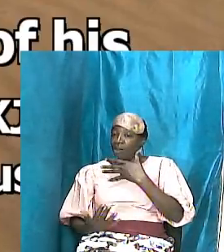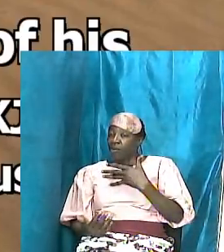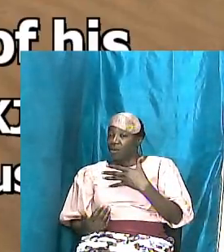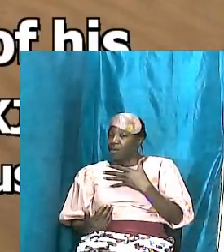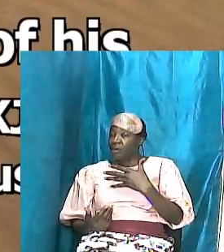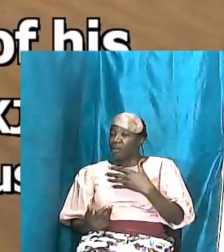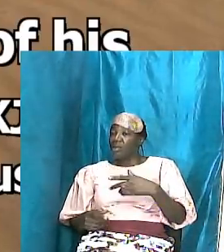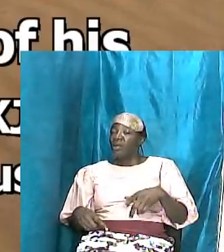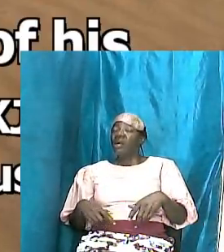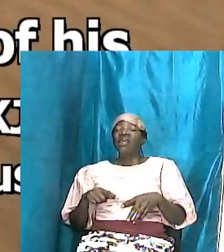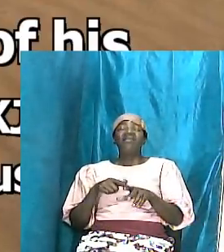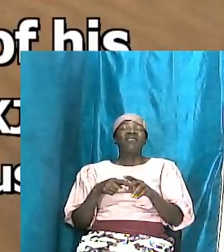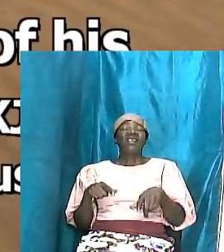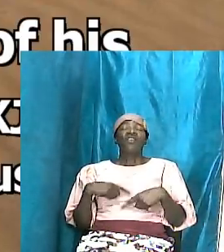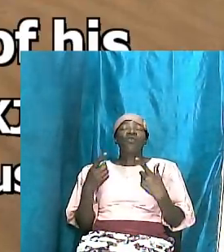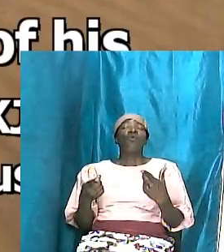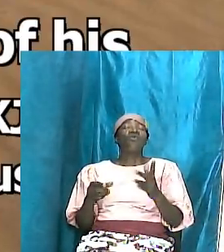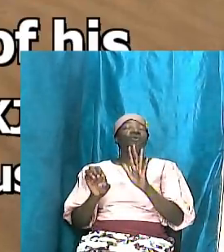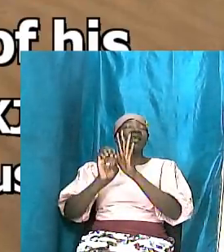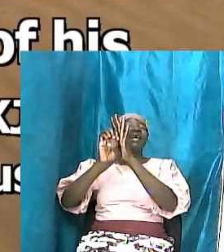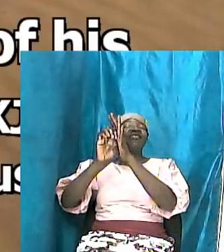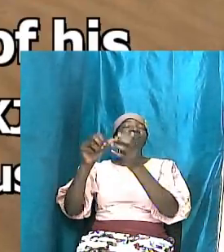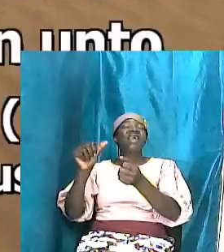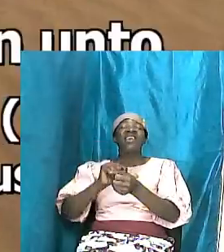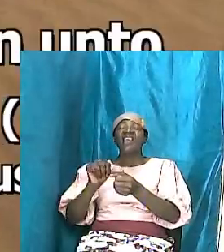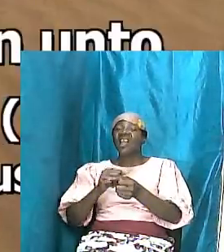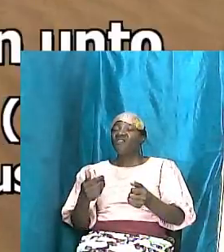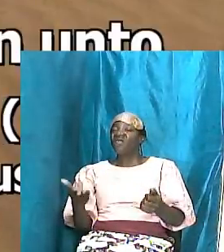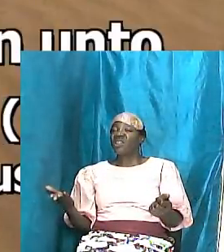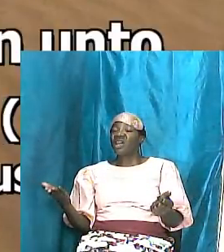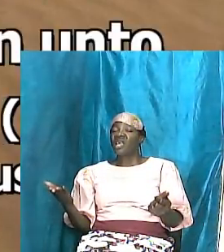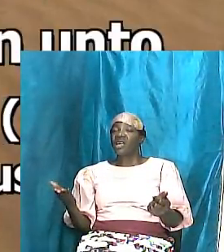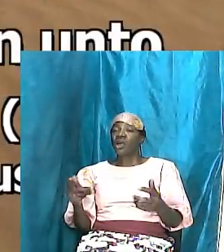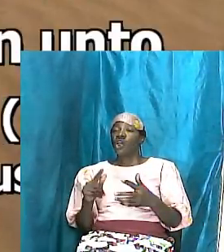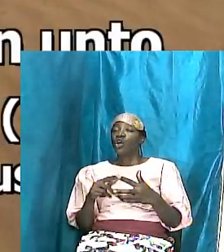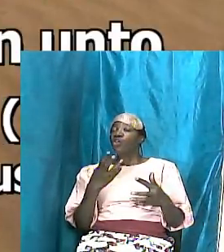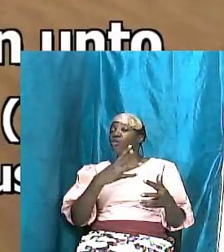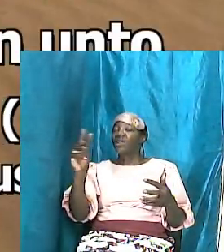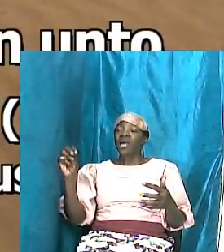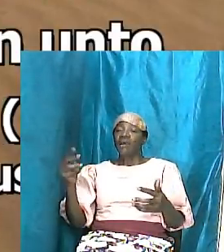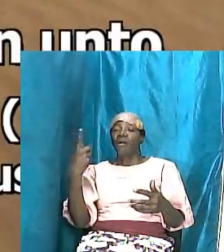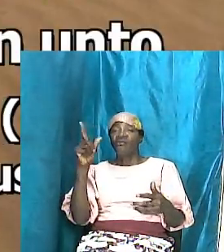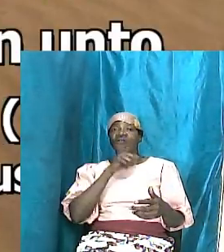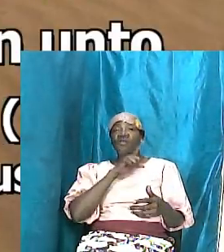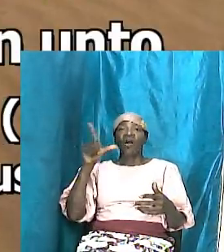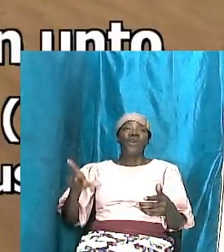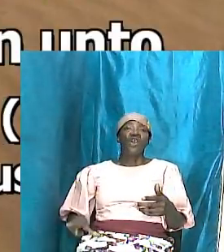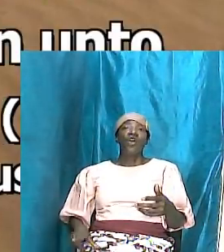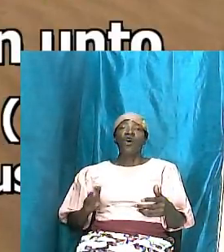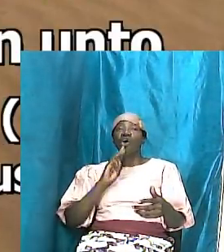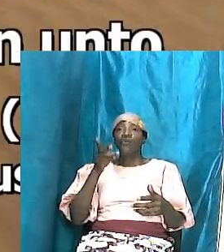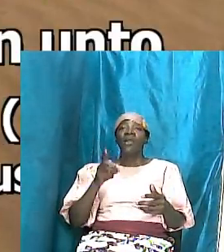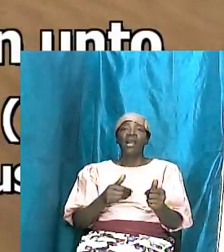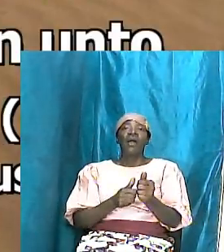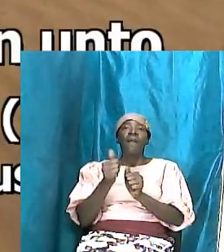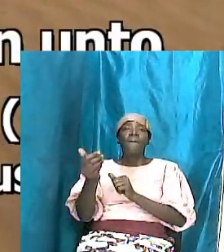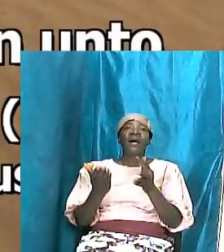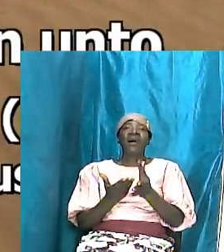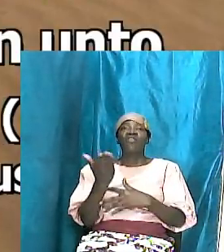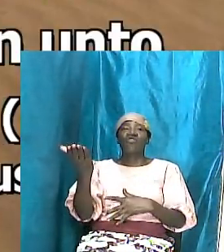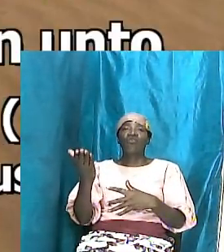started to go through and to explain the whole thing to them. For the Lord will pass through